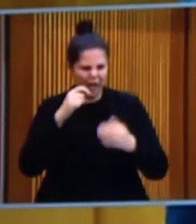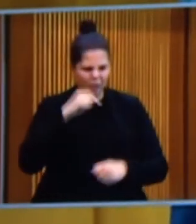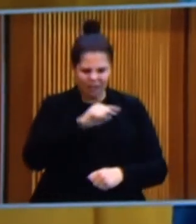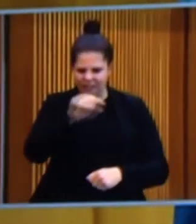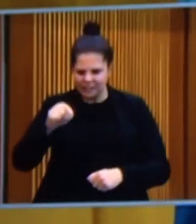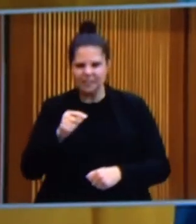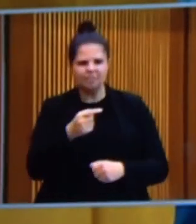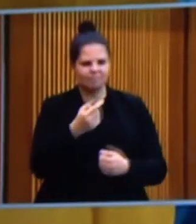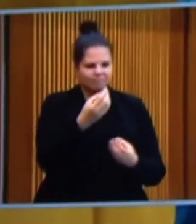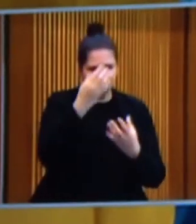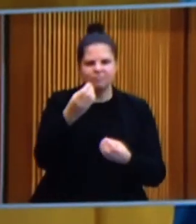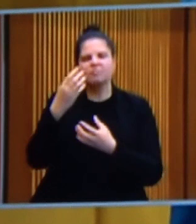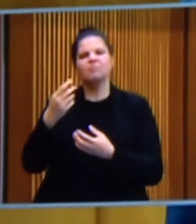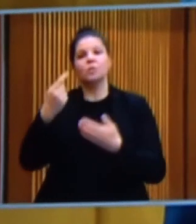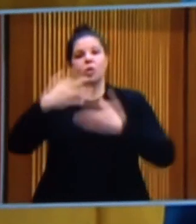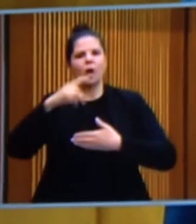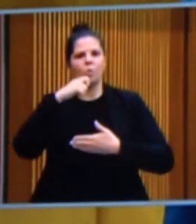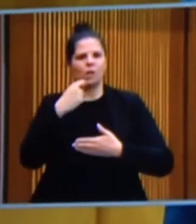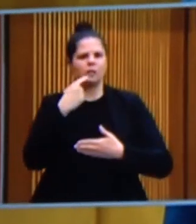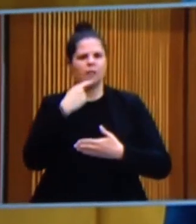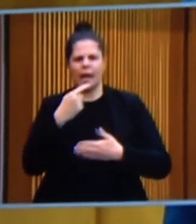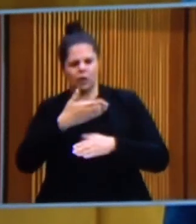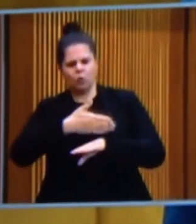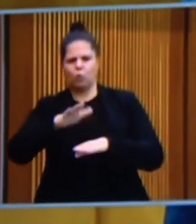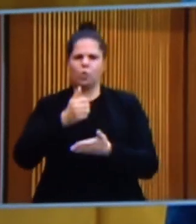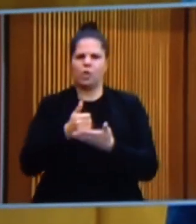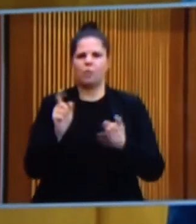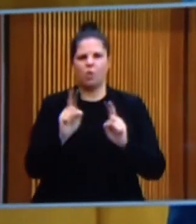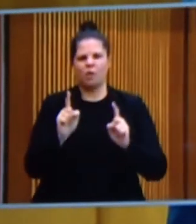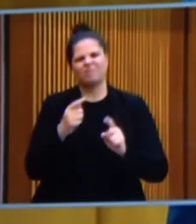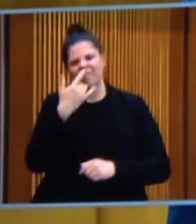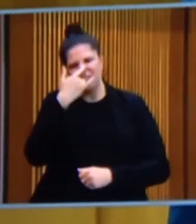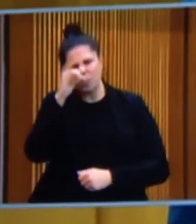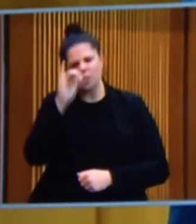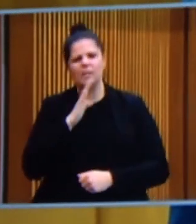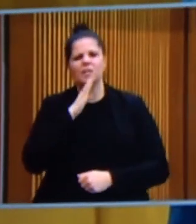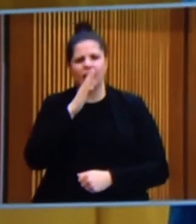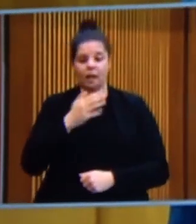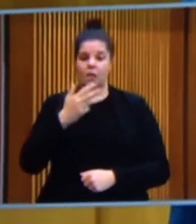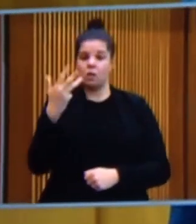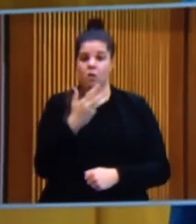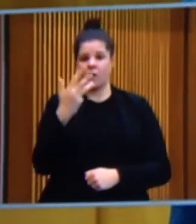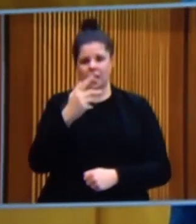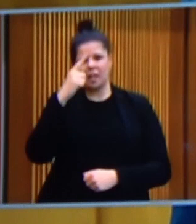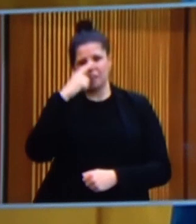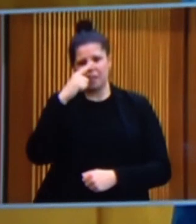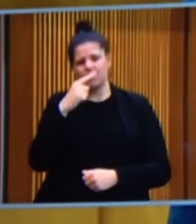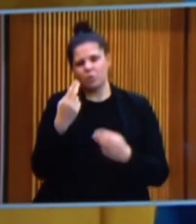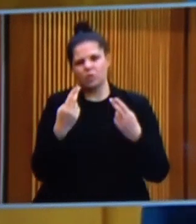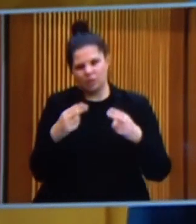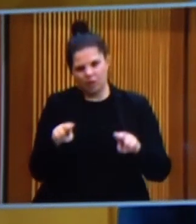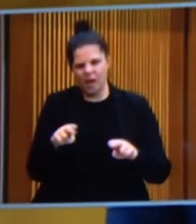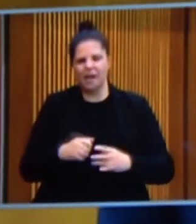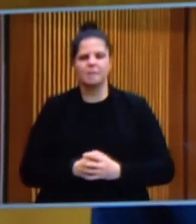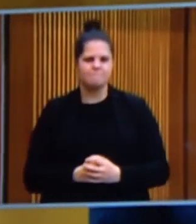evening an updated figure. Sadly, we now have 19 lives lost.